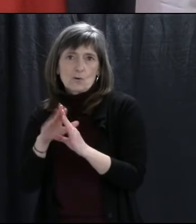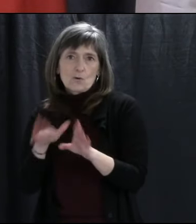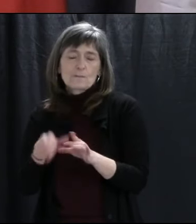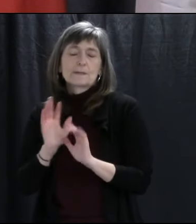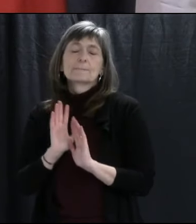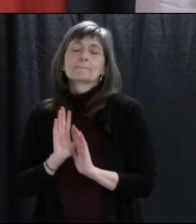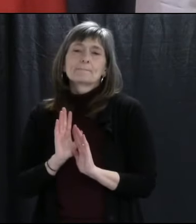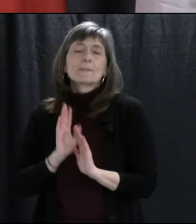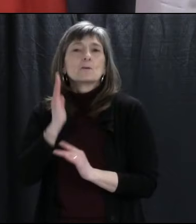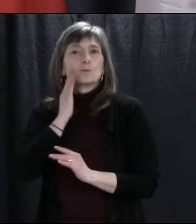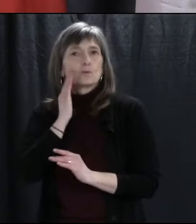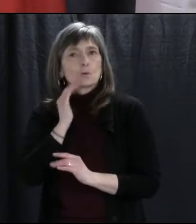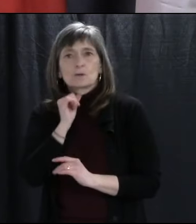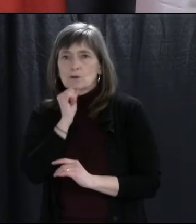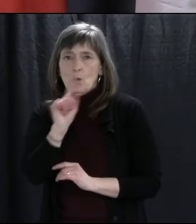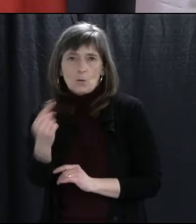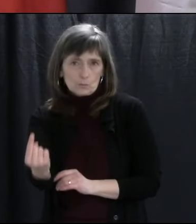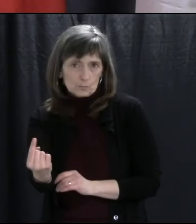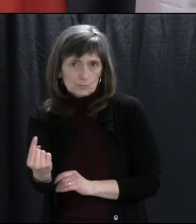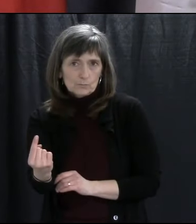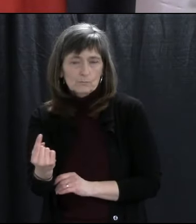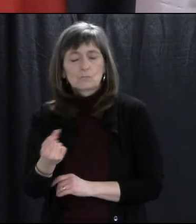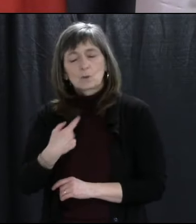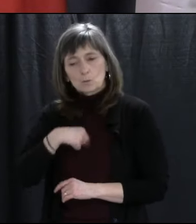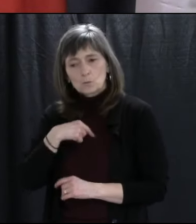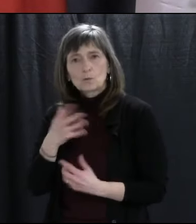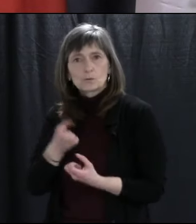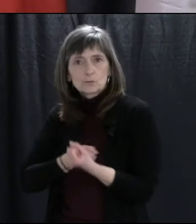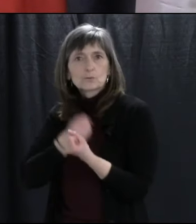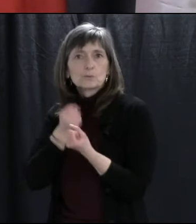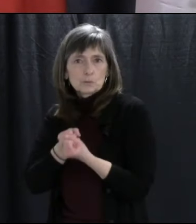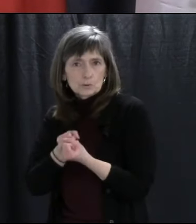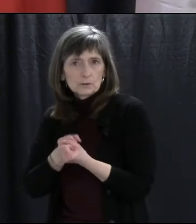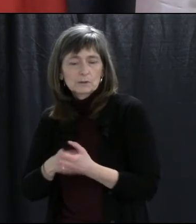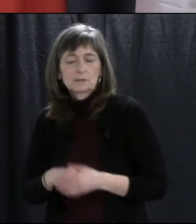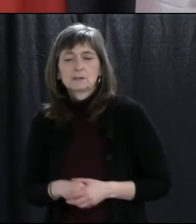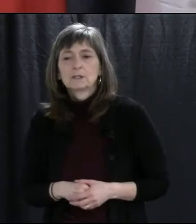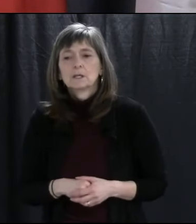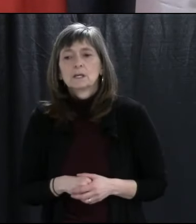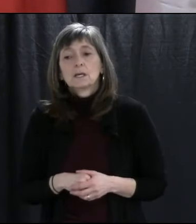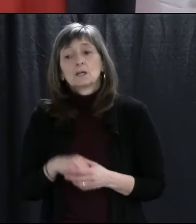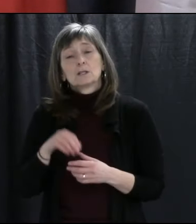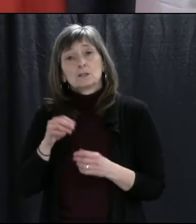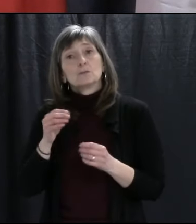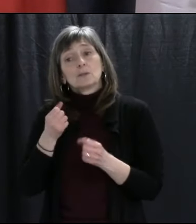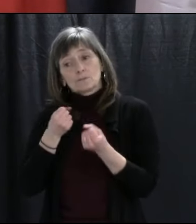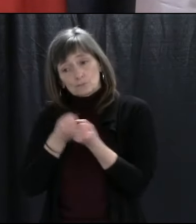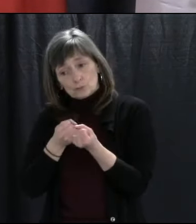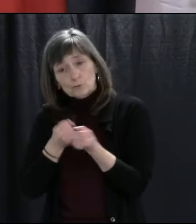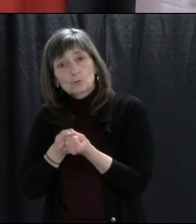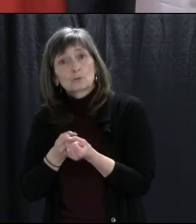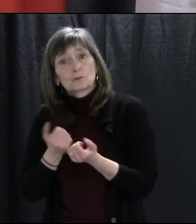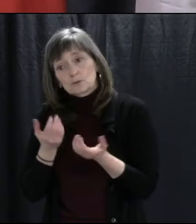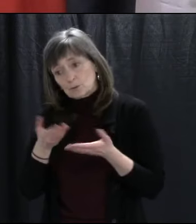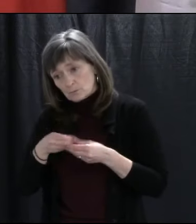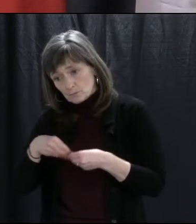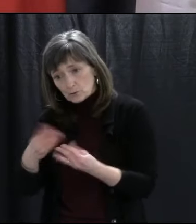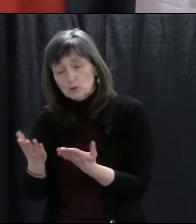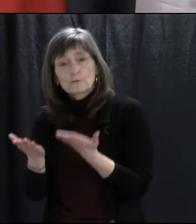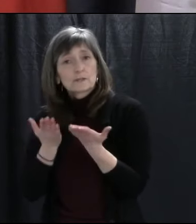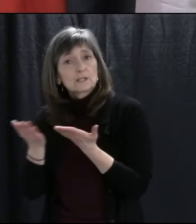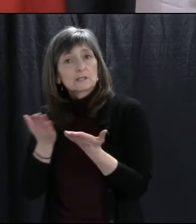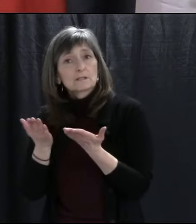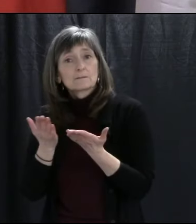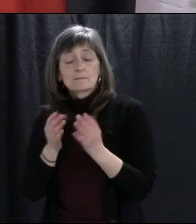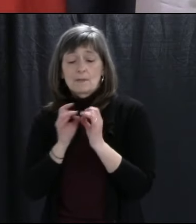situation. As a province, we are here to help. There are resources that are available to you, and I encourage you to visit our